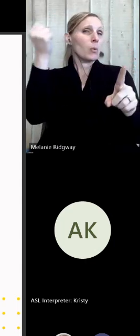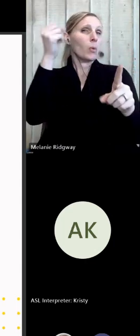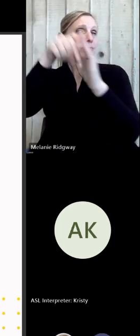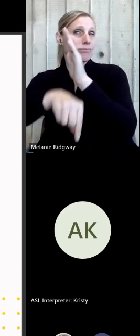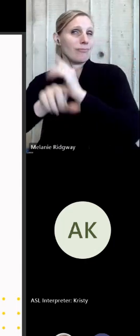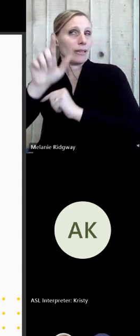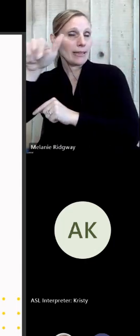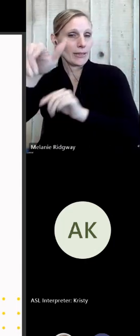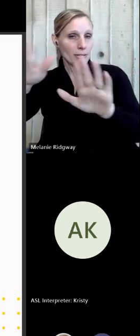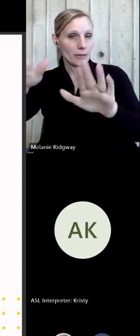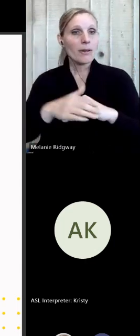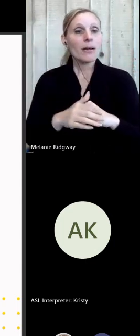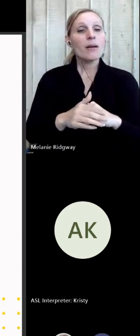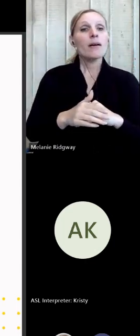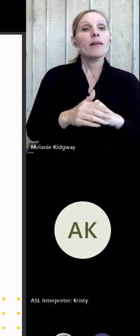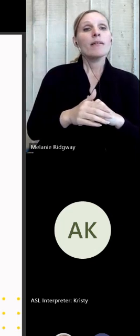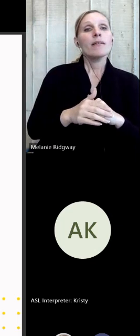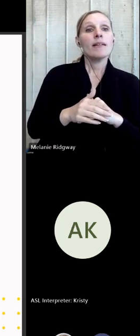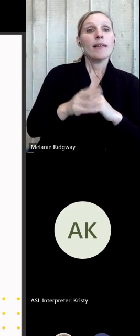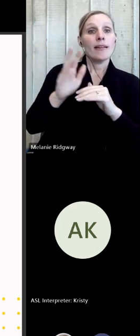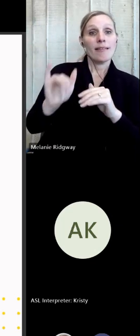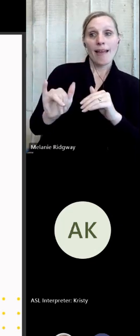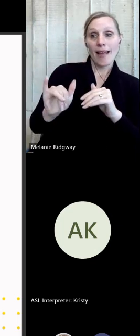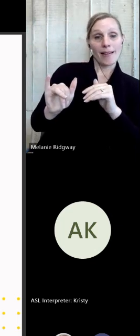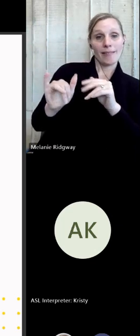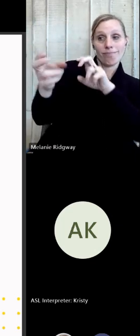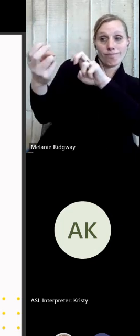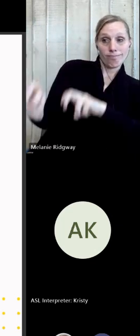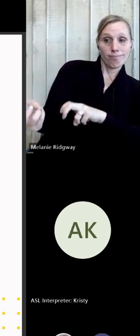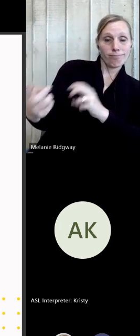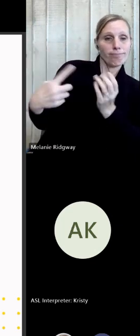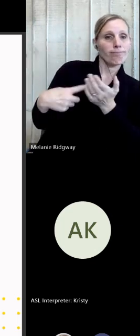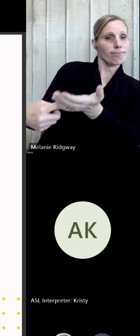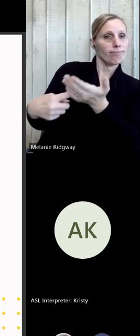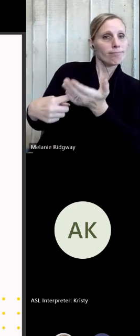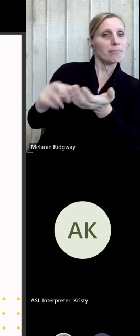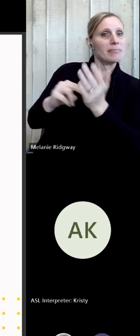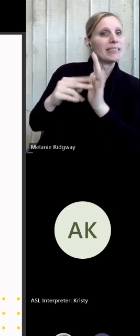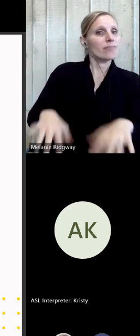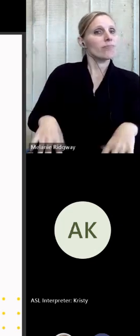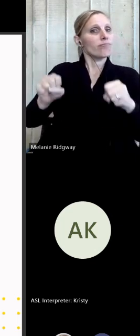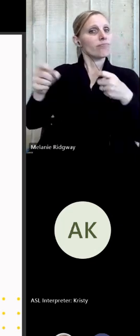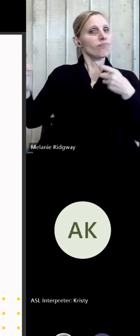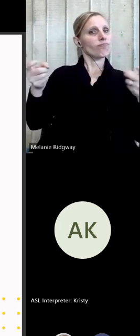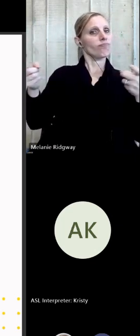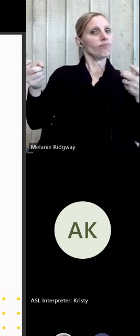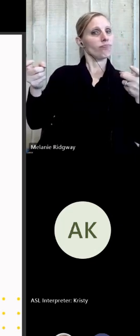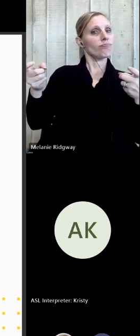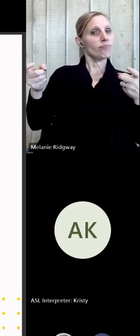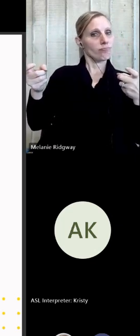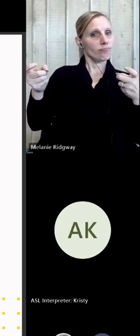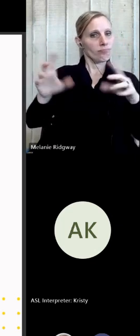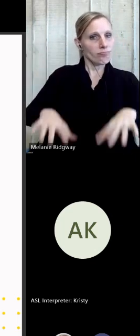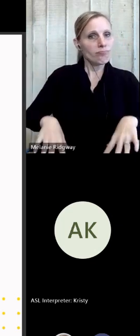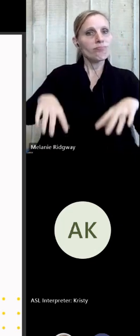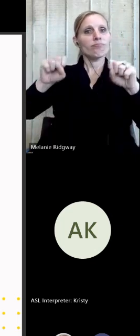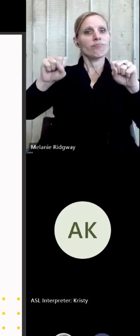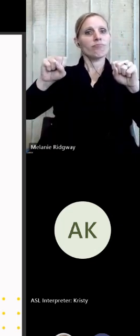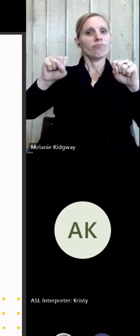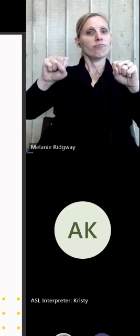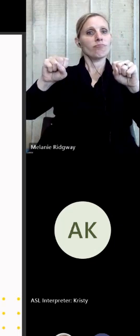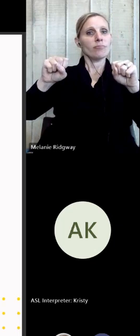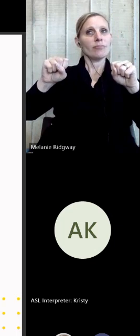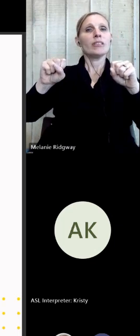conversation, this is your interview. Take the lead. You are